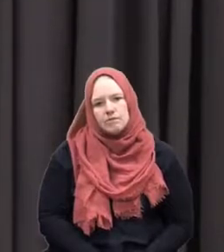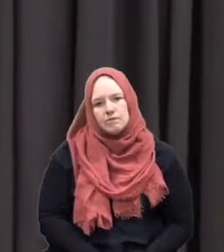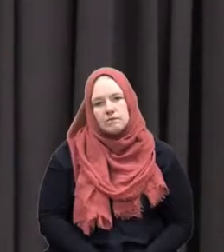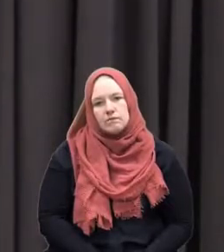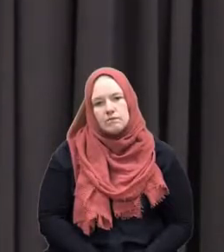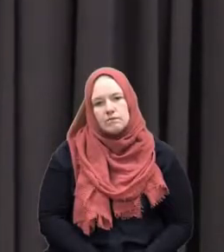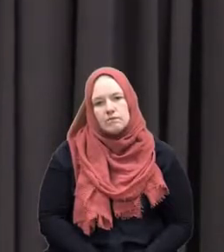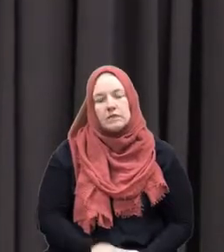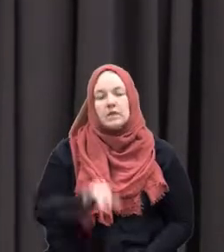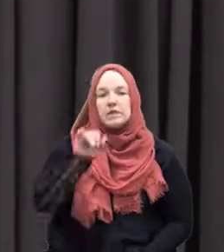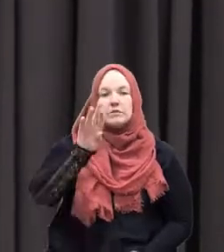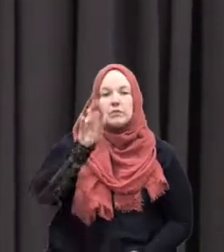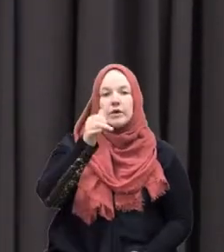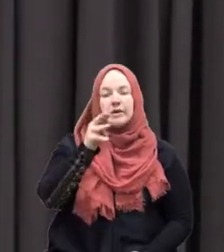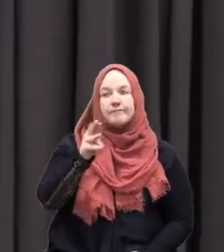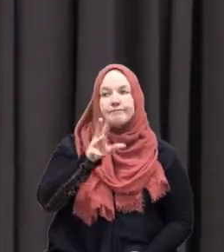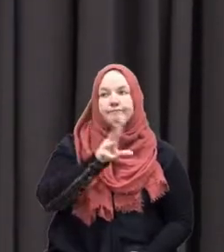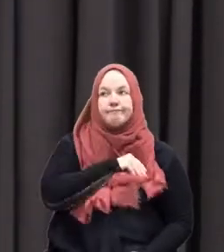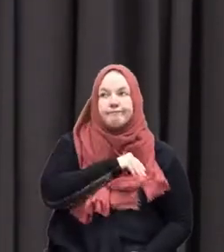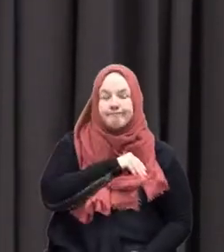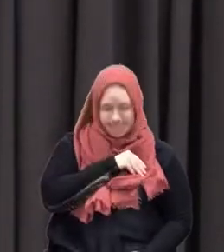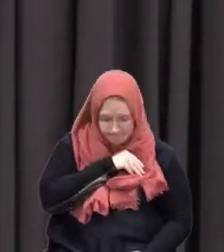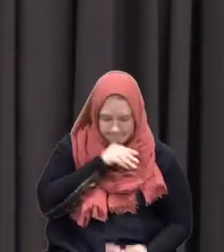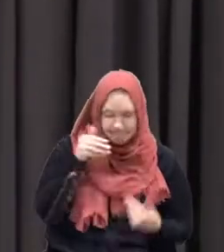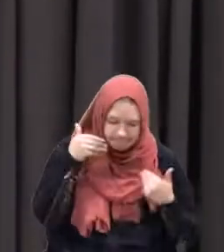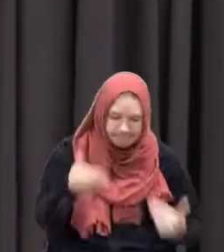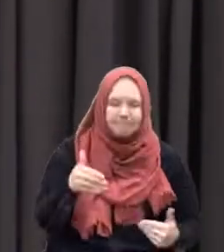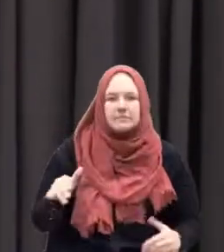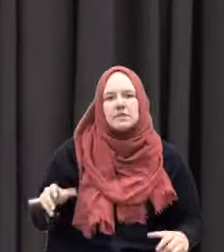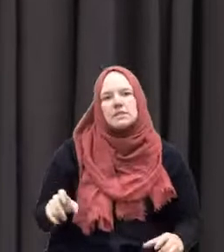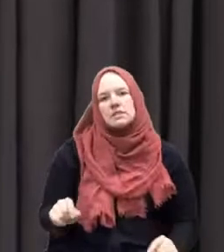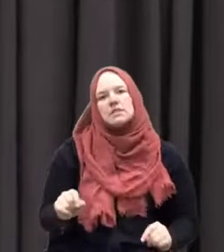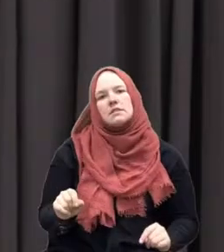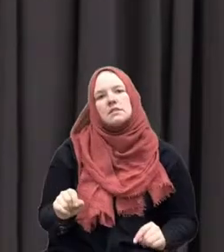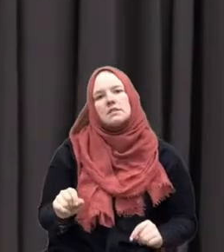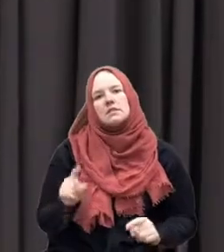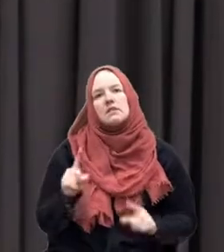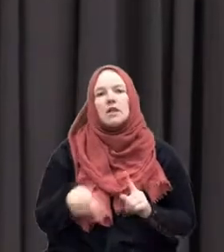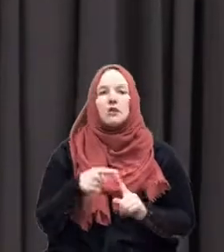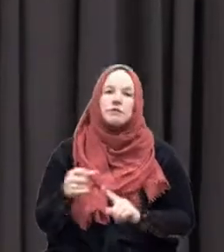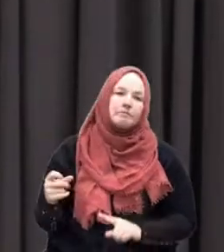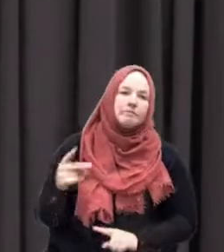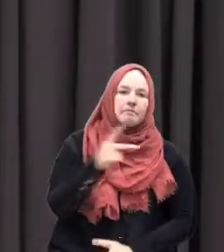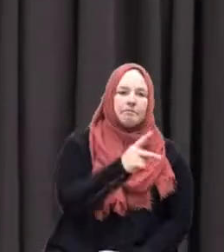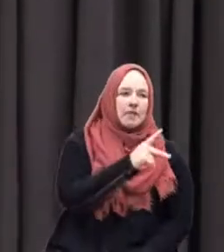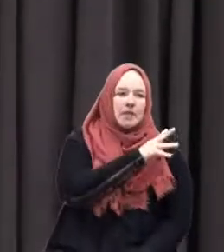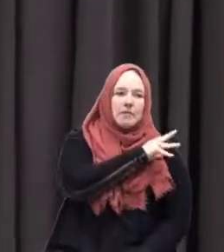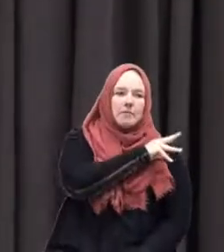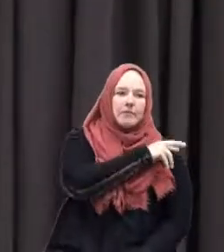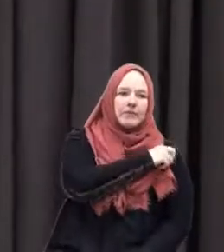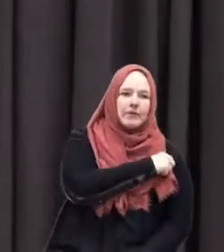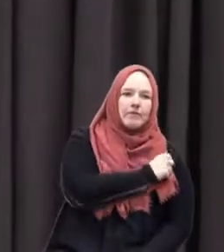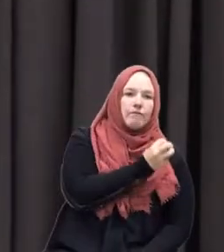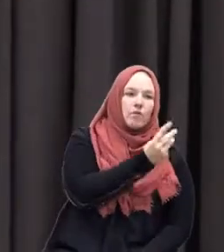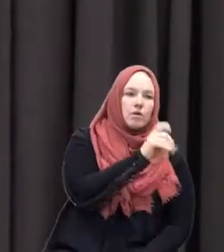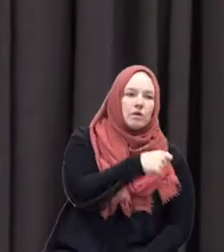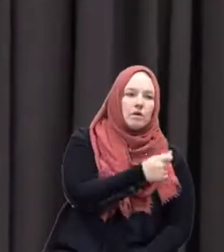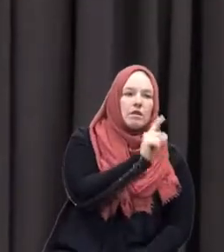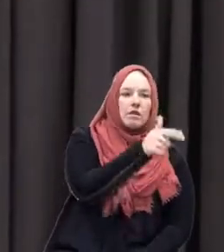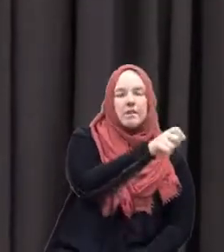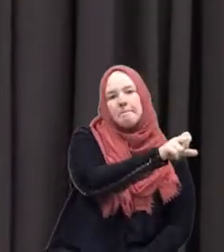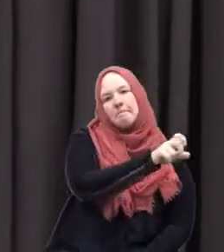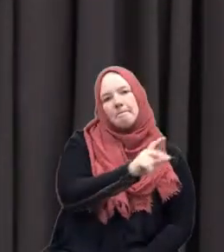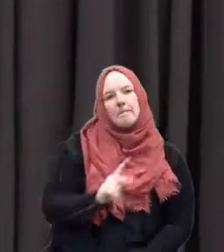In obedience and submission to Allah subhanahu wa ta'ala. Then he goes back to Palestine and he comes back in a few